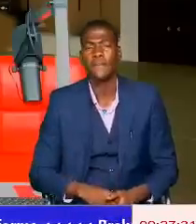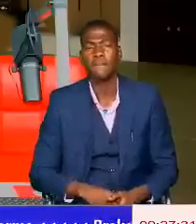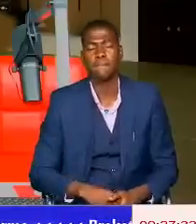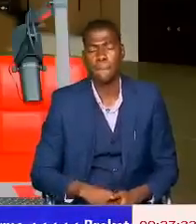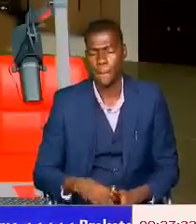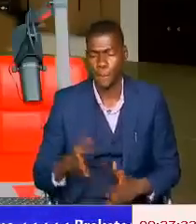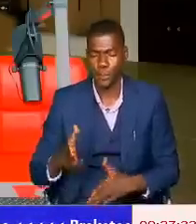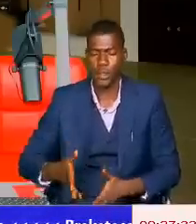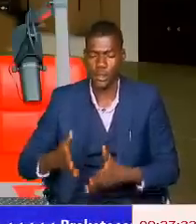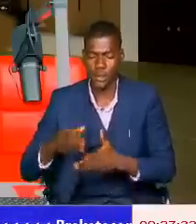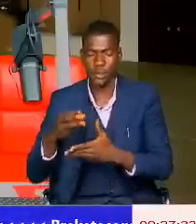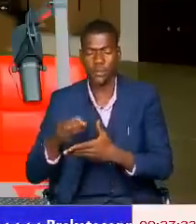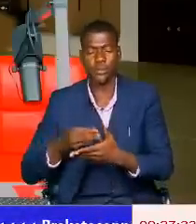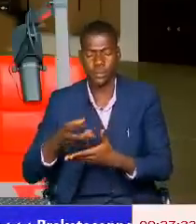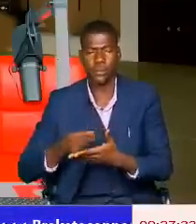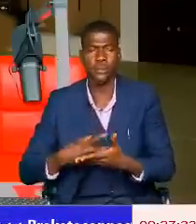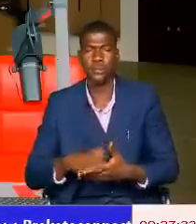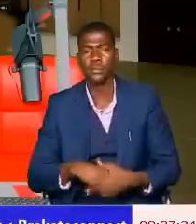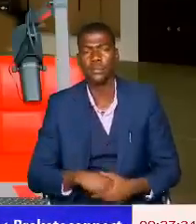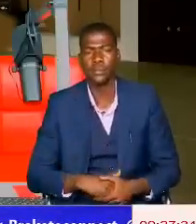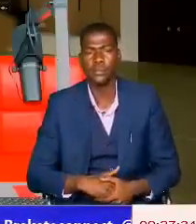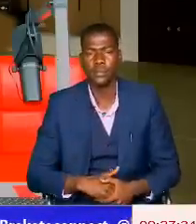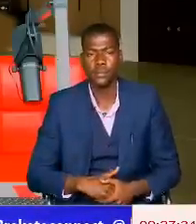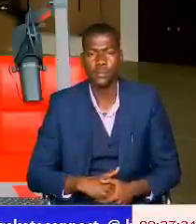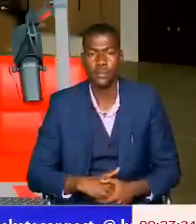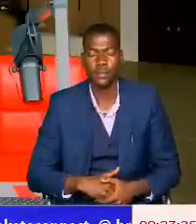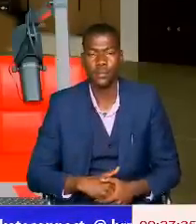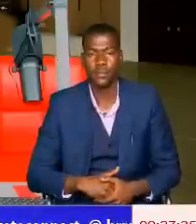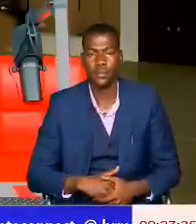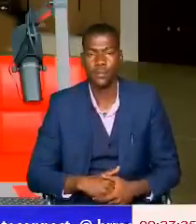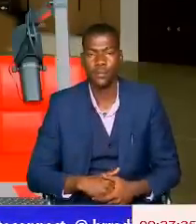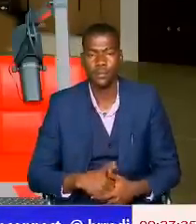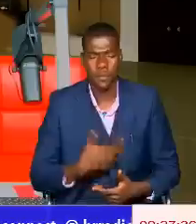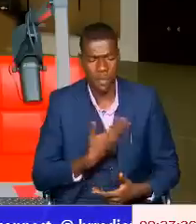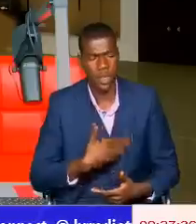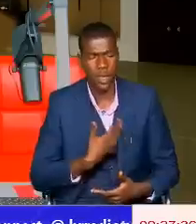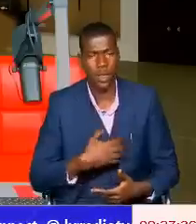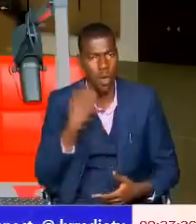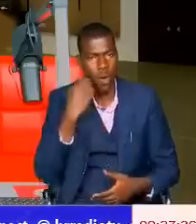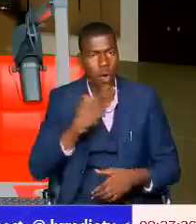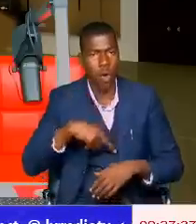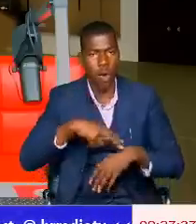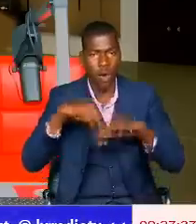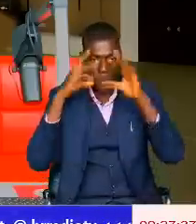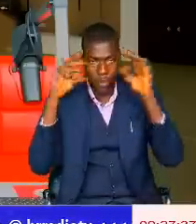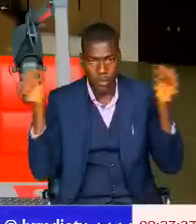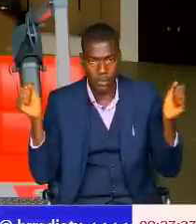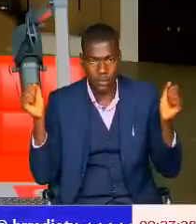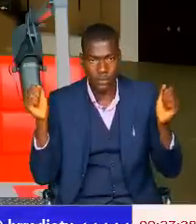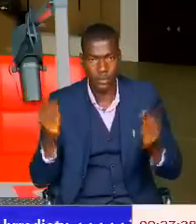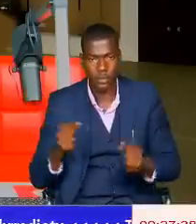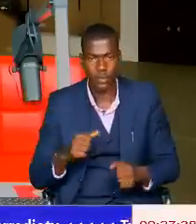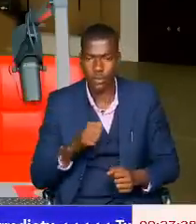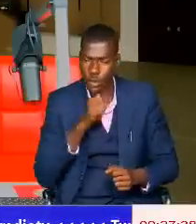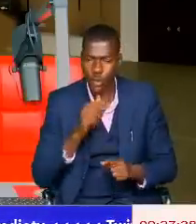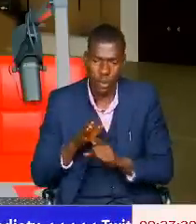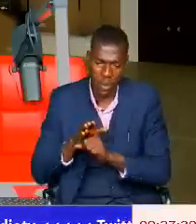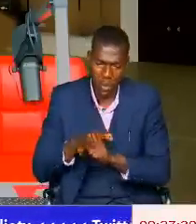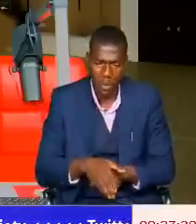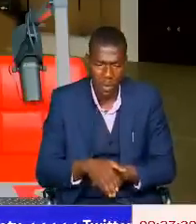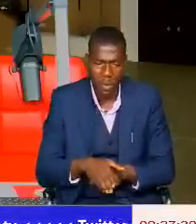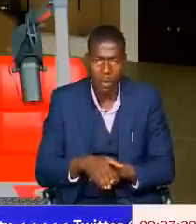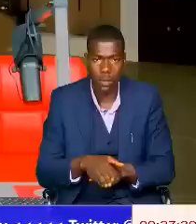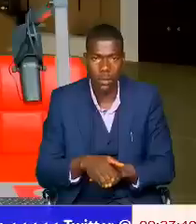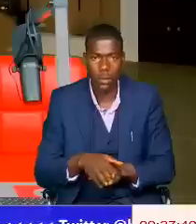Somebody sent me a message. He said, please, my ordinary president, no blame the man. Their juju don't they